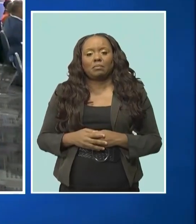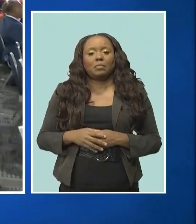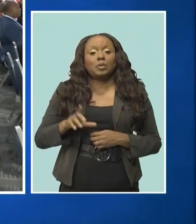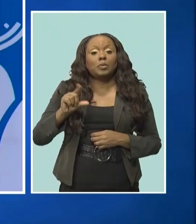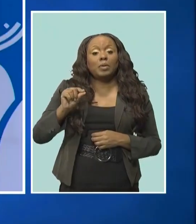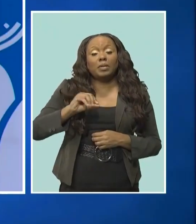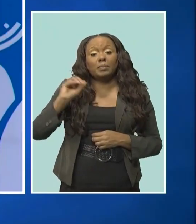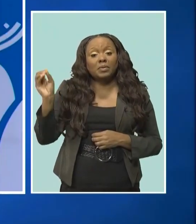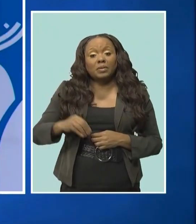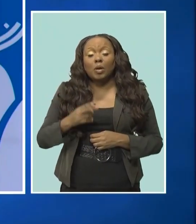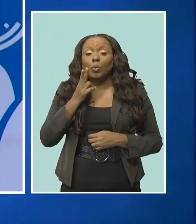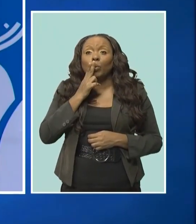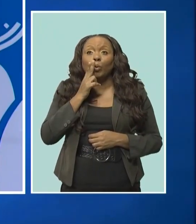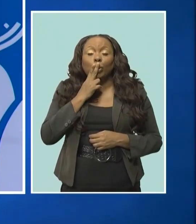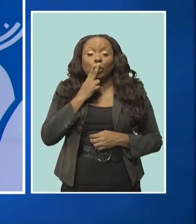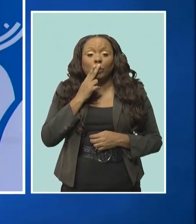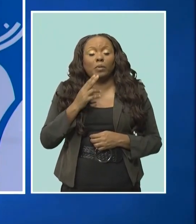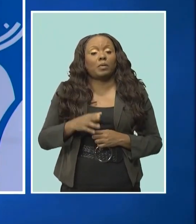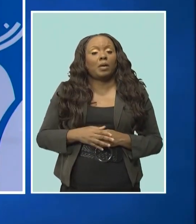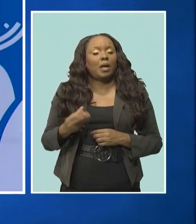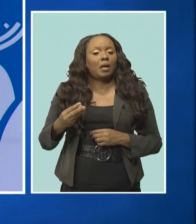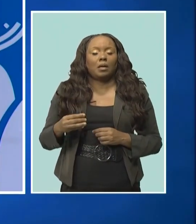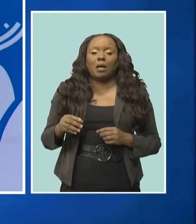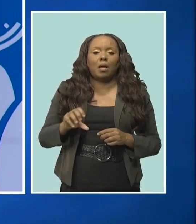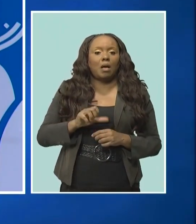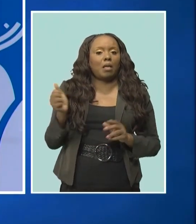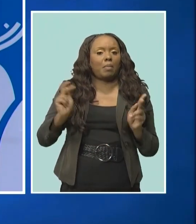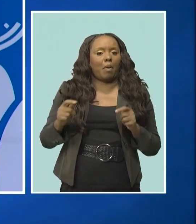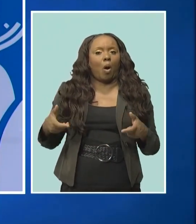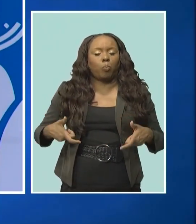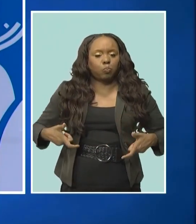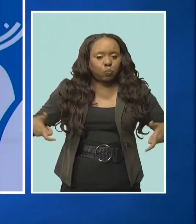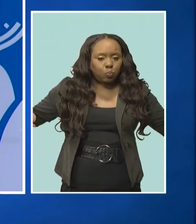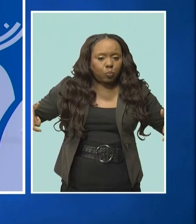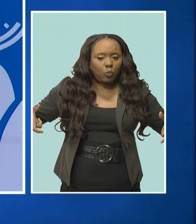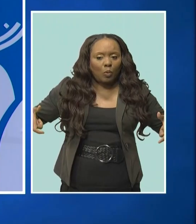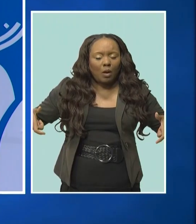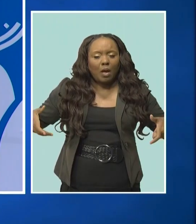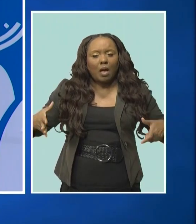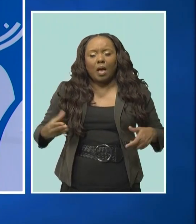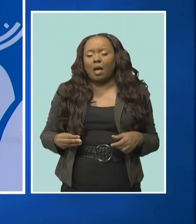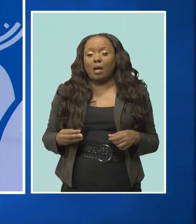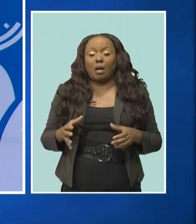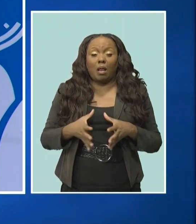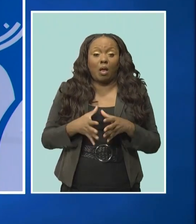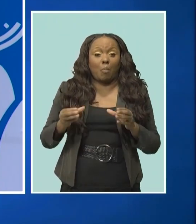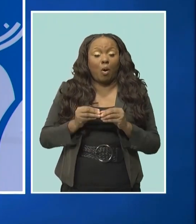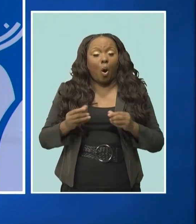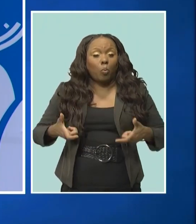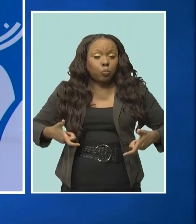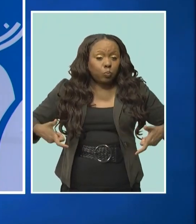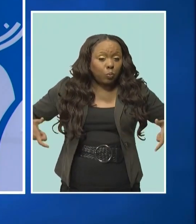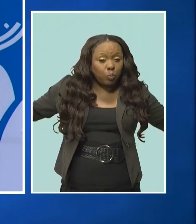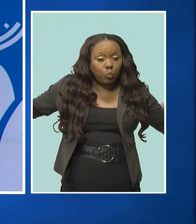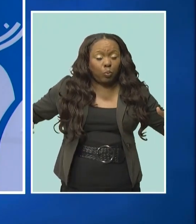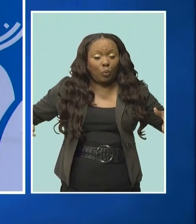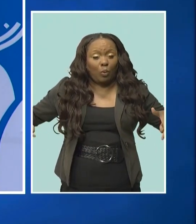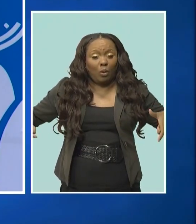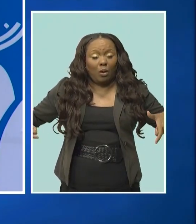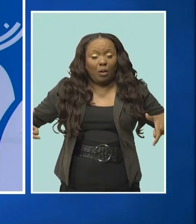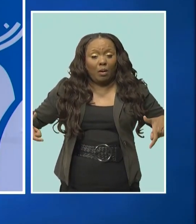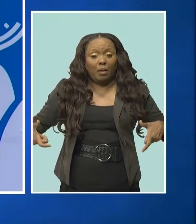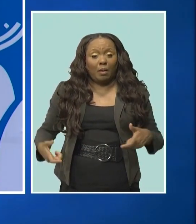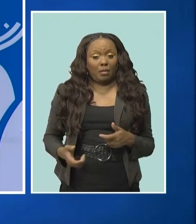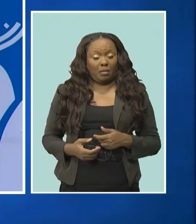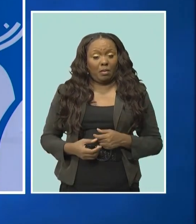and 56% are overweight, with half of these being obese. In SIDS, mental